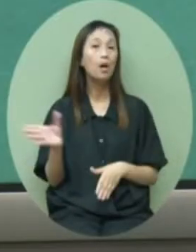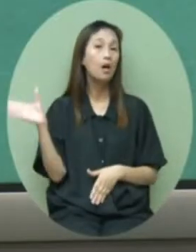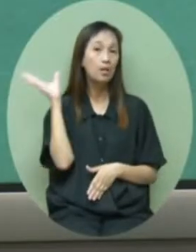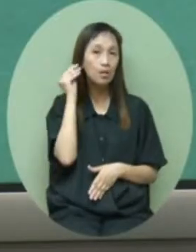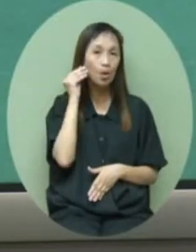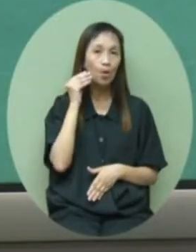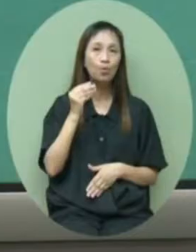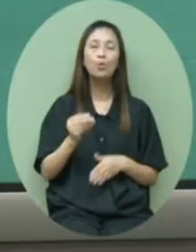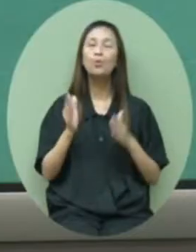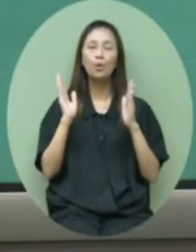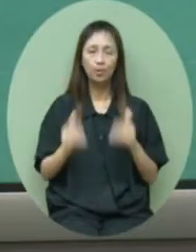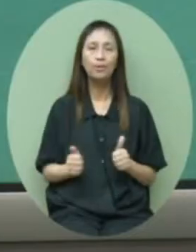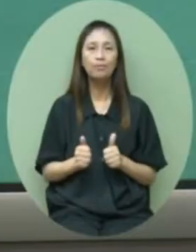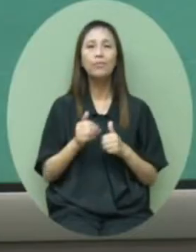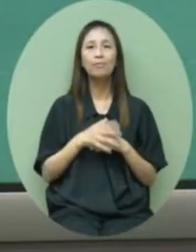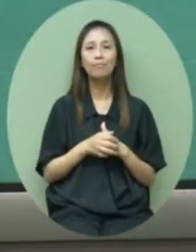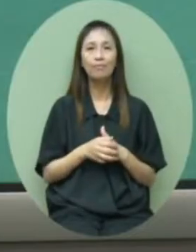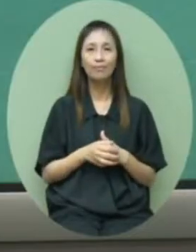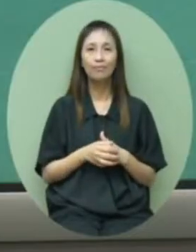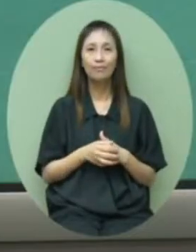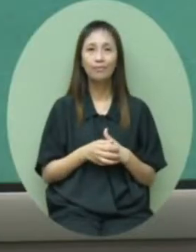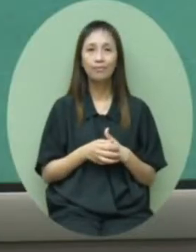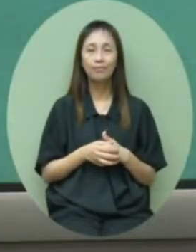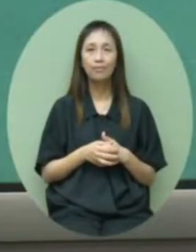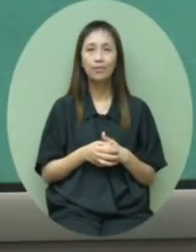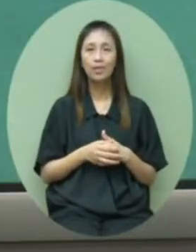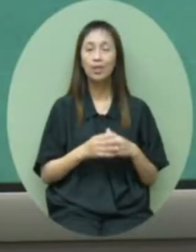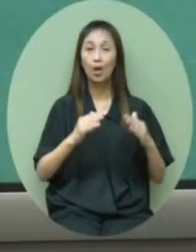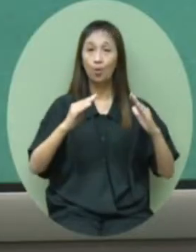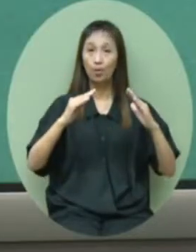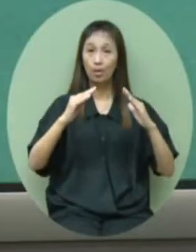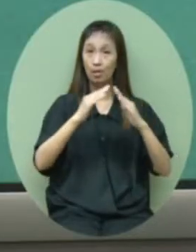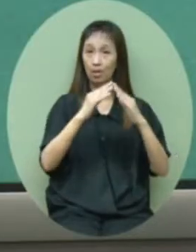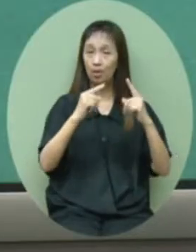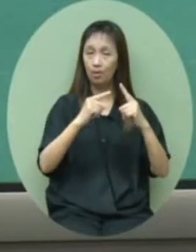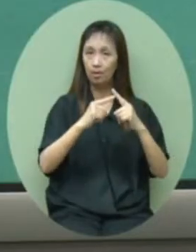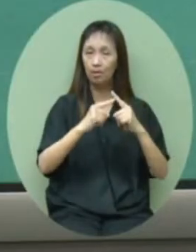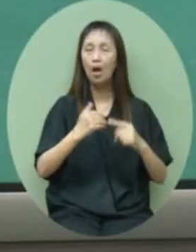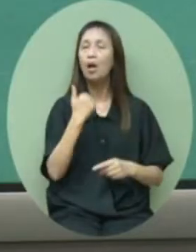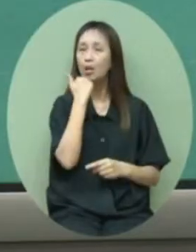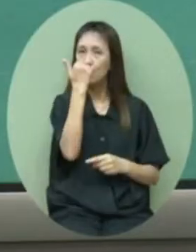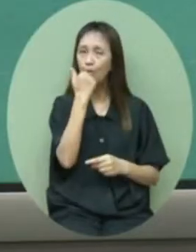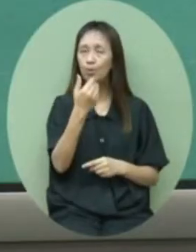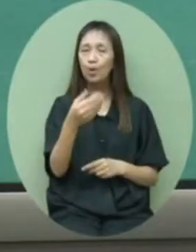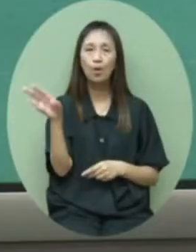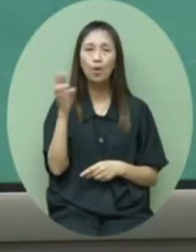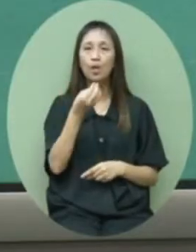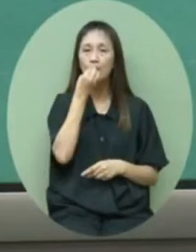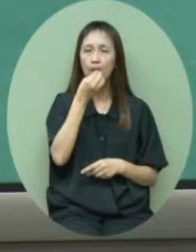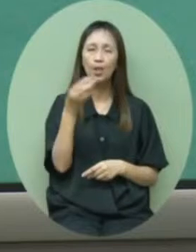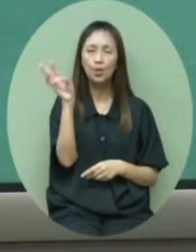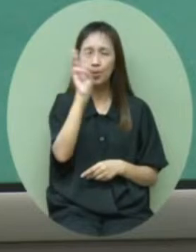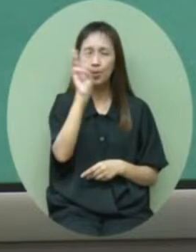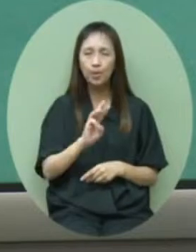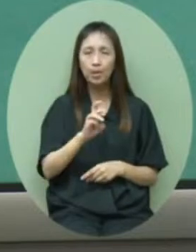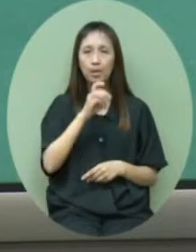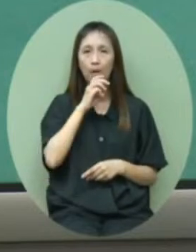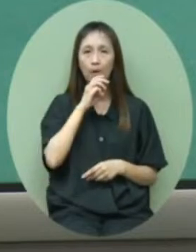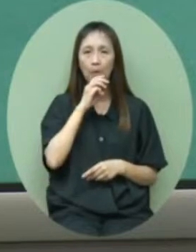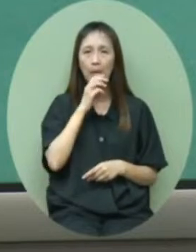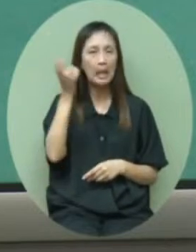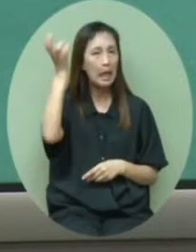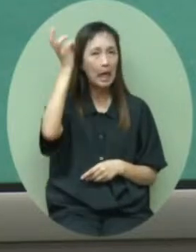about the particles, they have reported they no longer see those particles. There may be